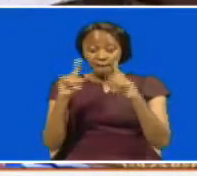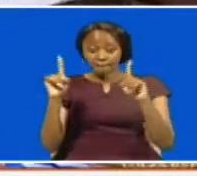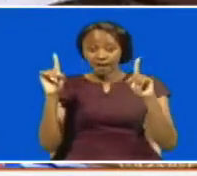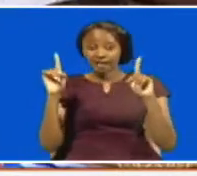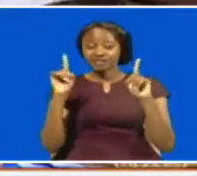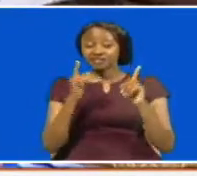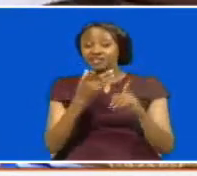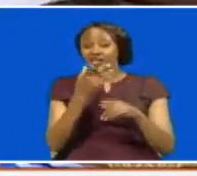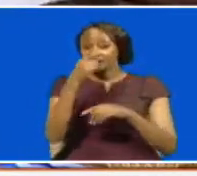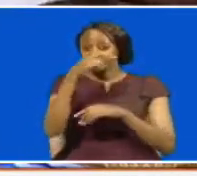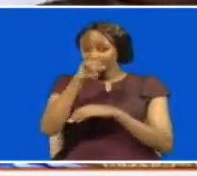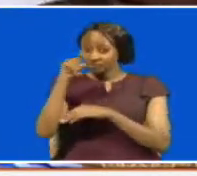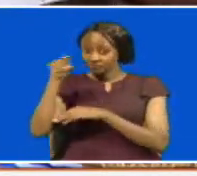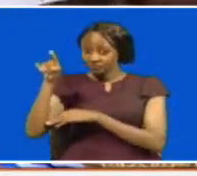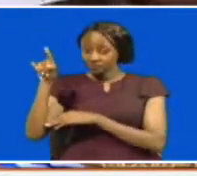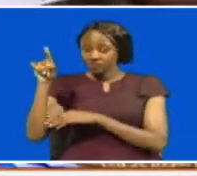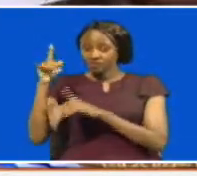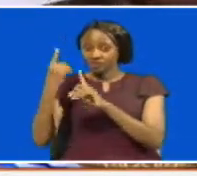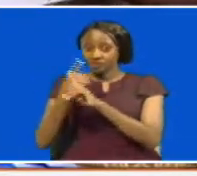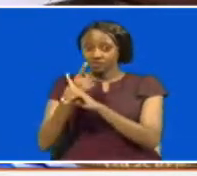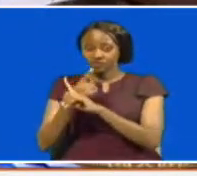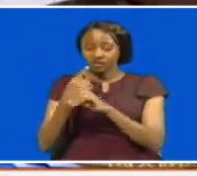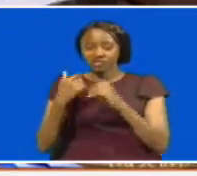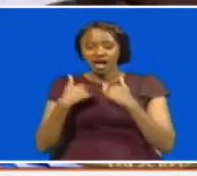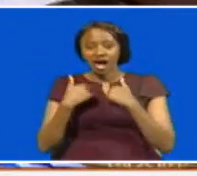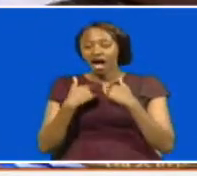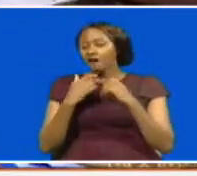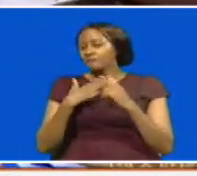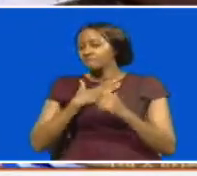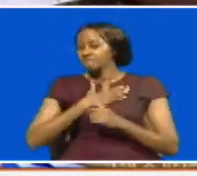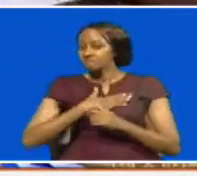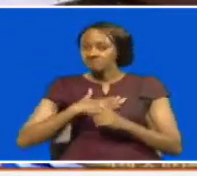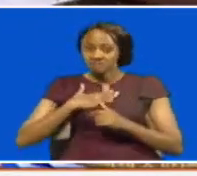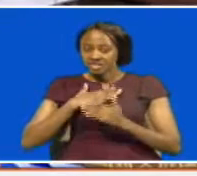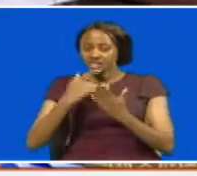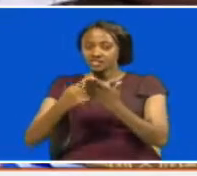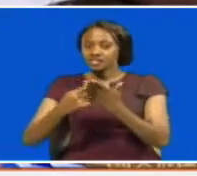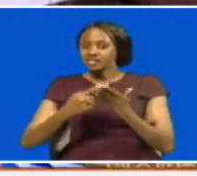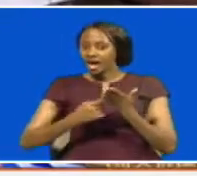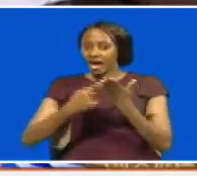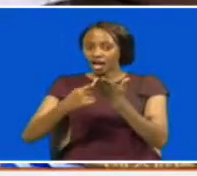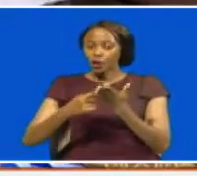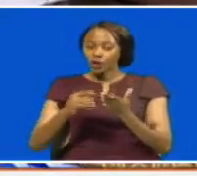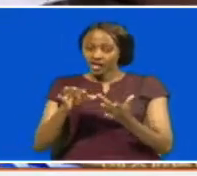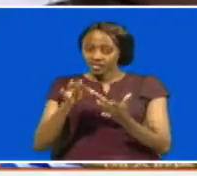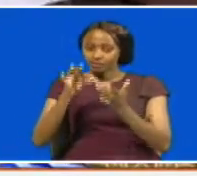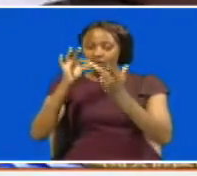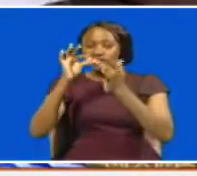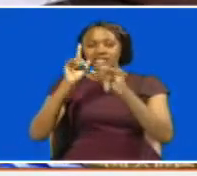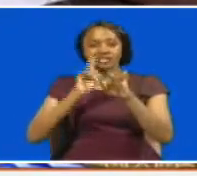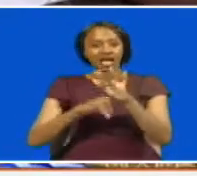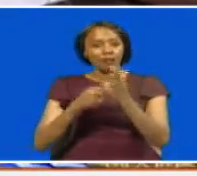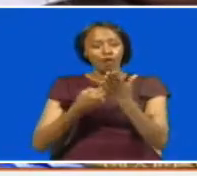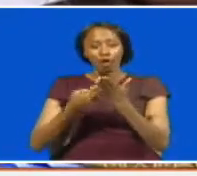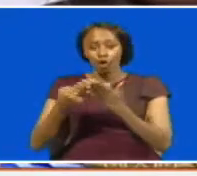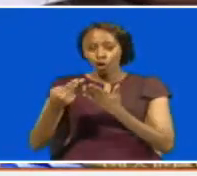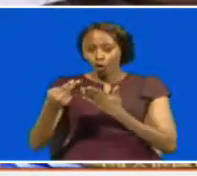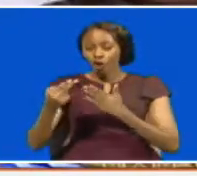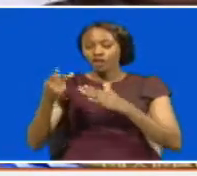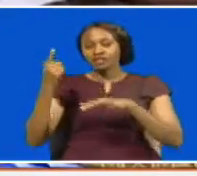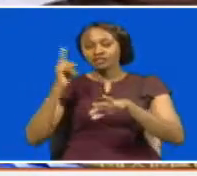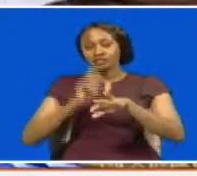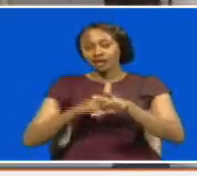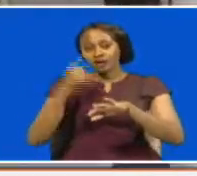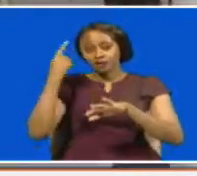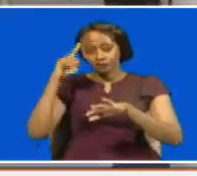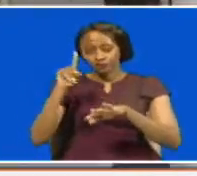They have implored us to give dialogue, especially during these holy periods of Easter